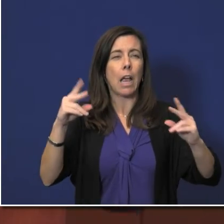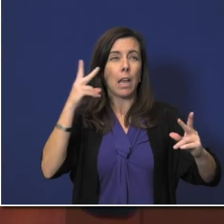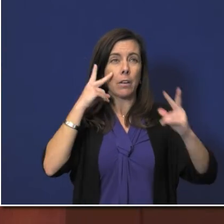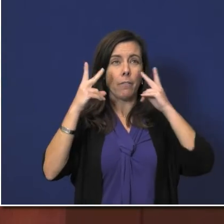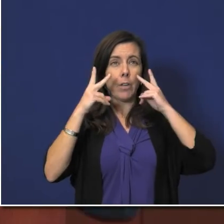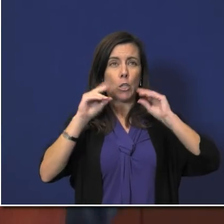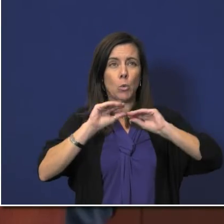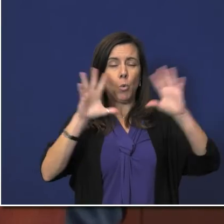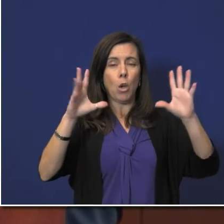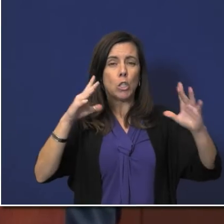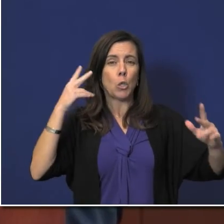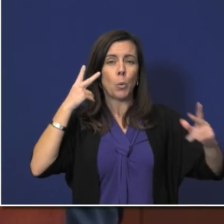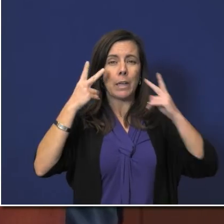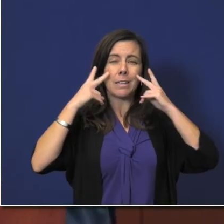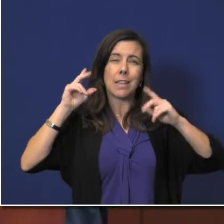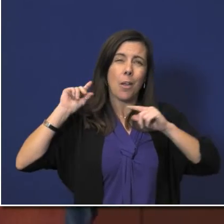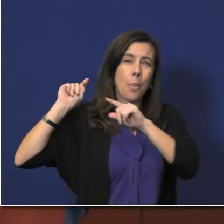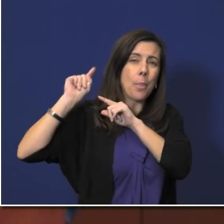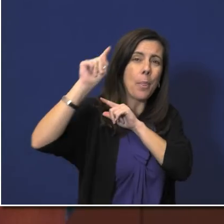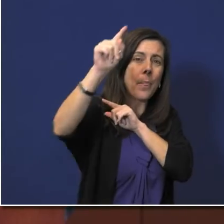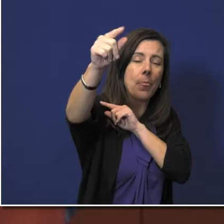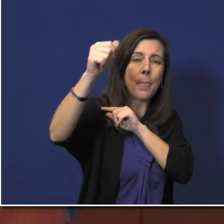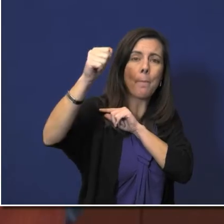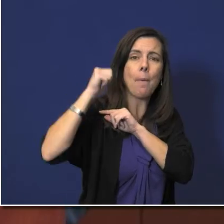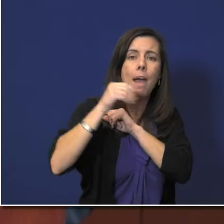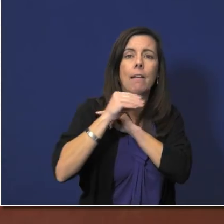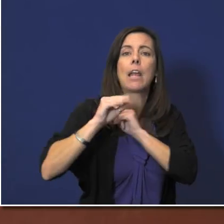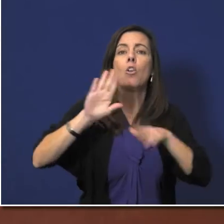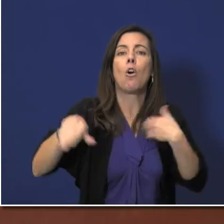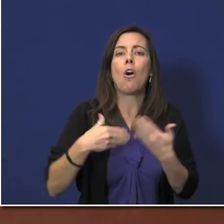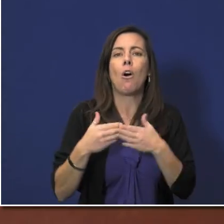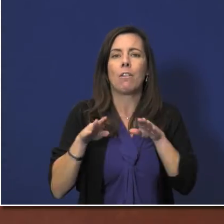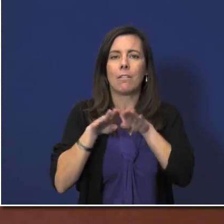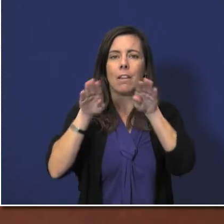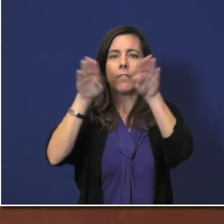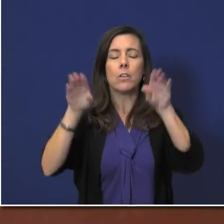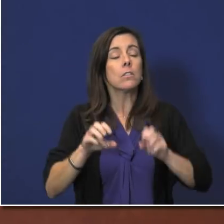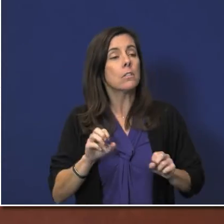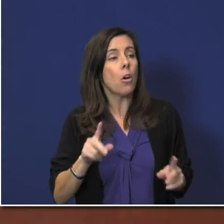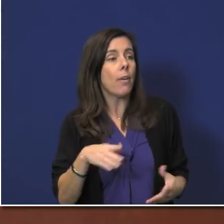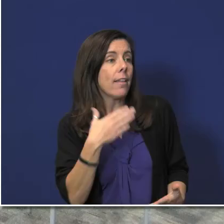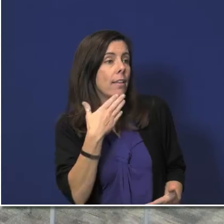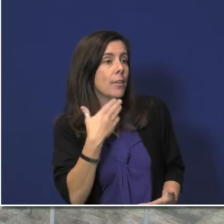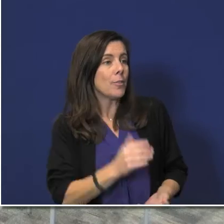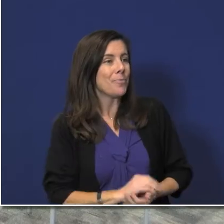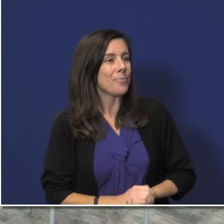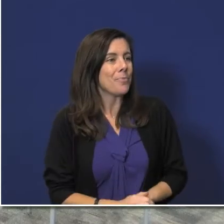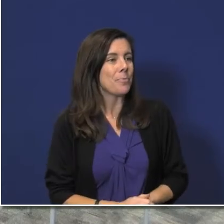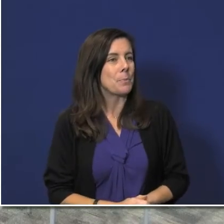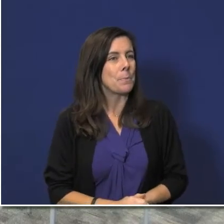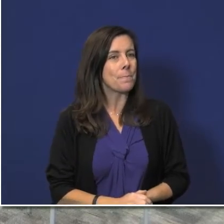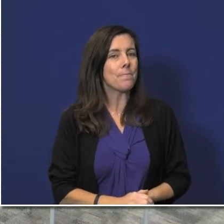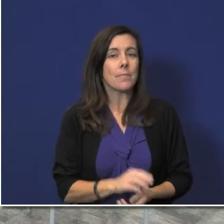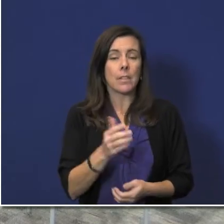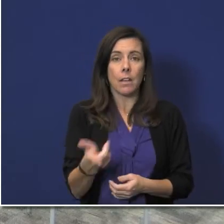is circulated all the way to the back and at all levels. Okay, good. Thank you. I don't have any other one. Mr.